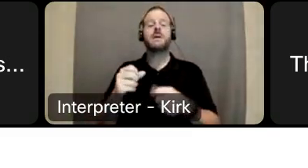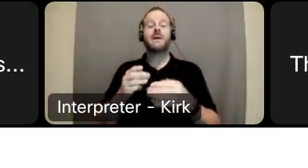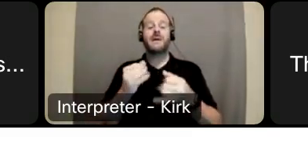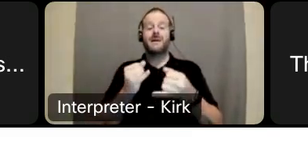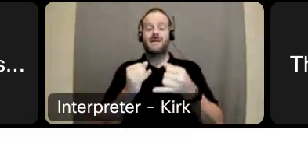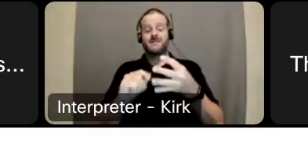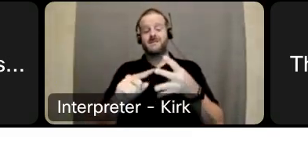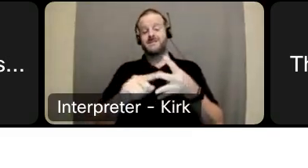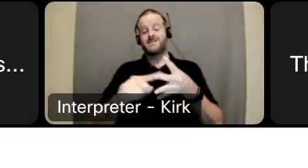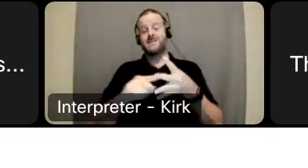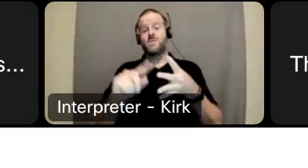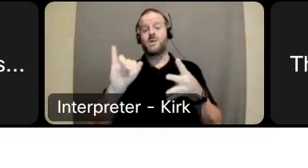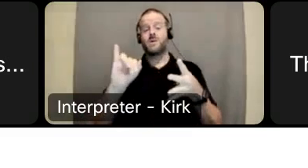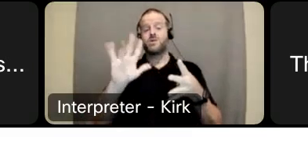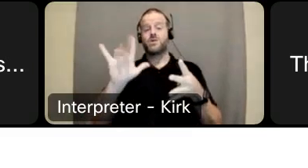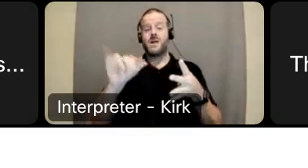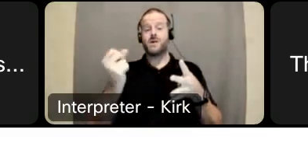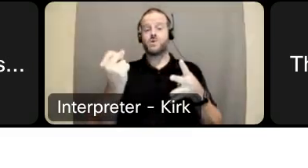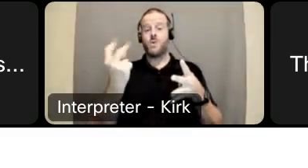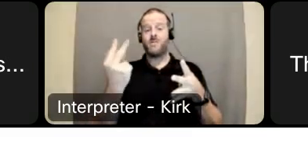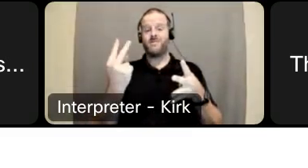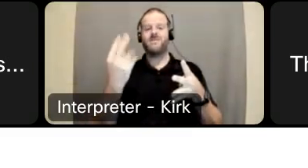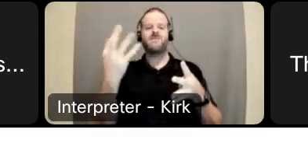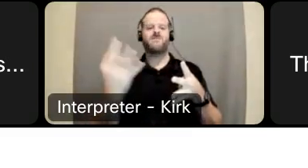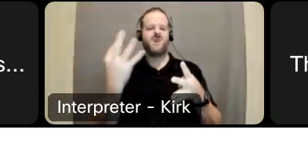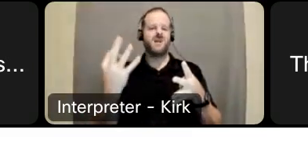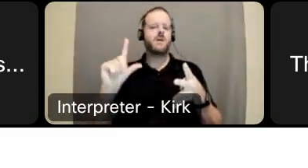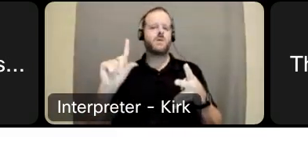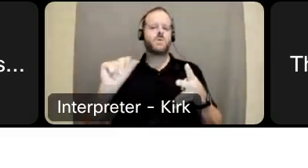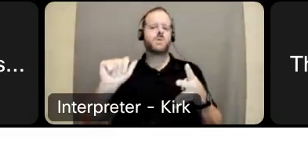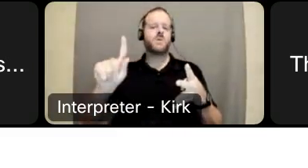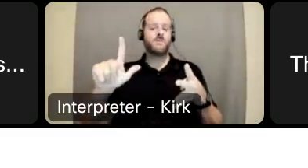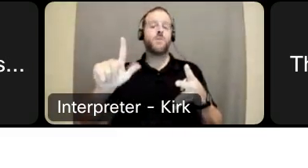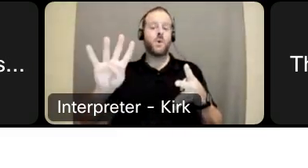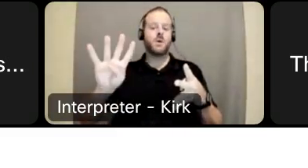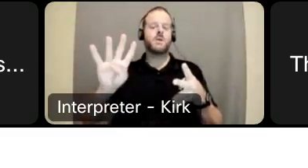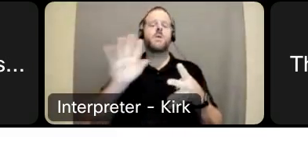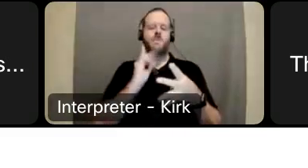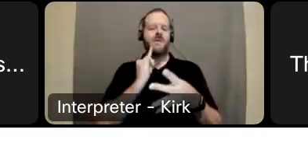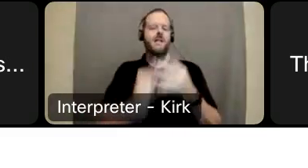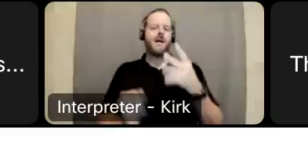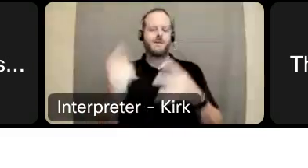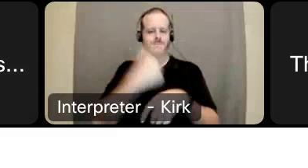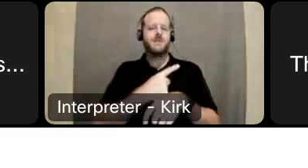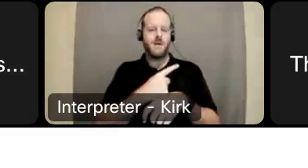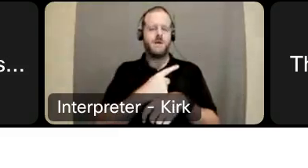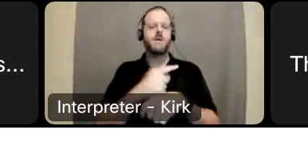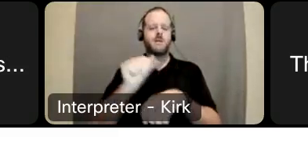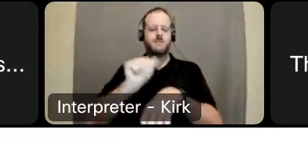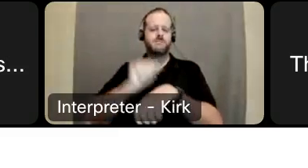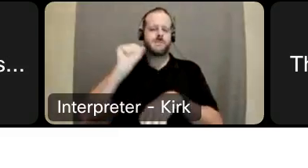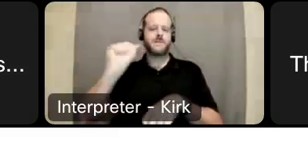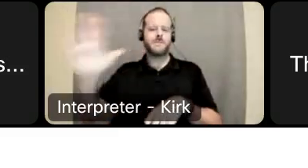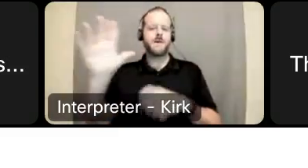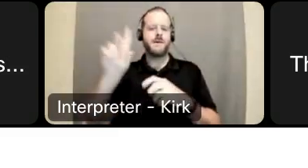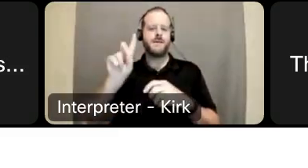of July. So Friday, July 12th, 2024 will be the last day to submit your